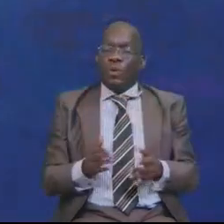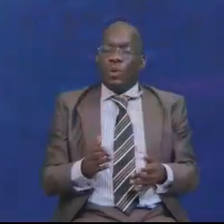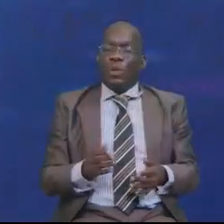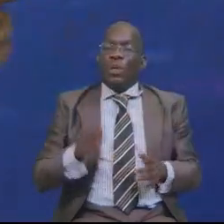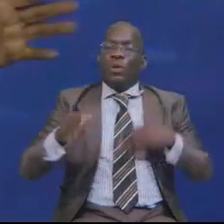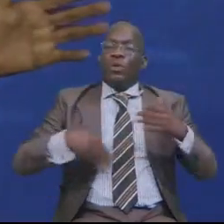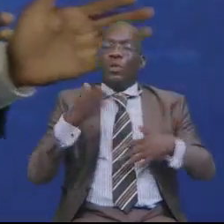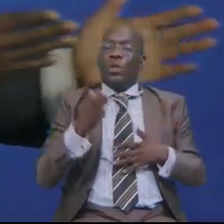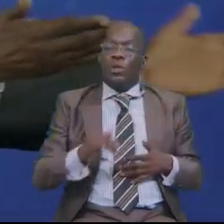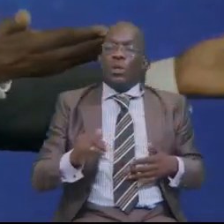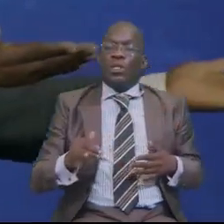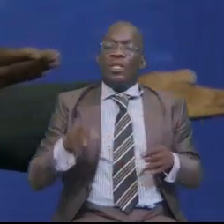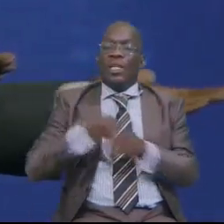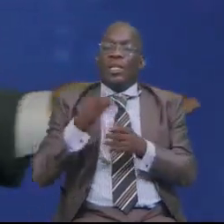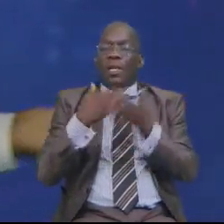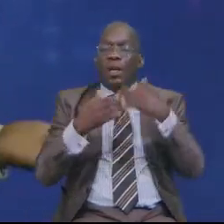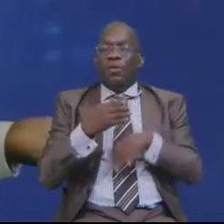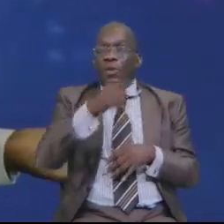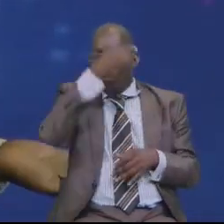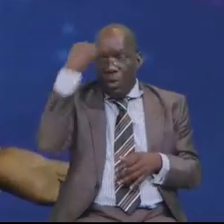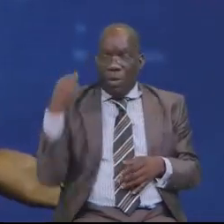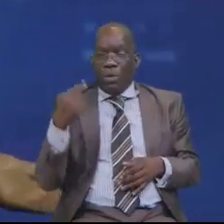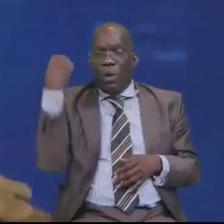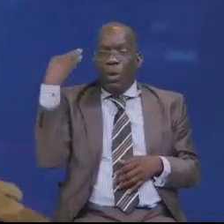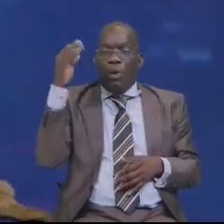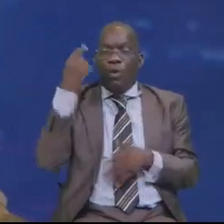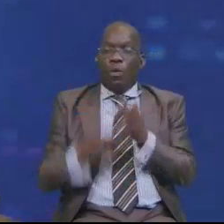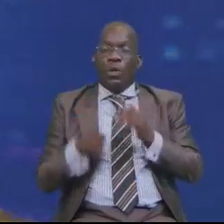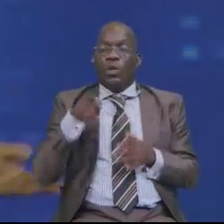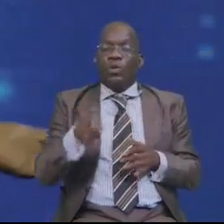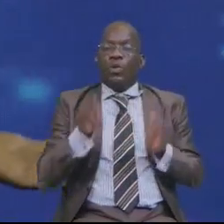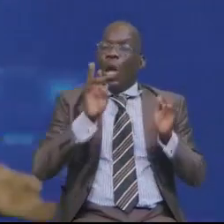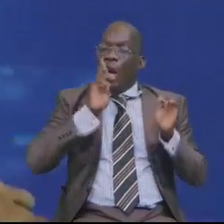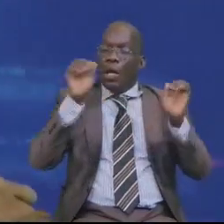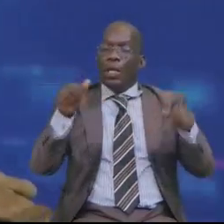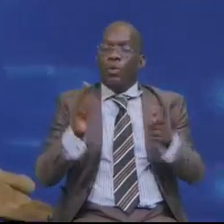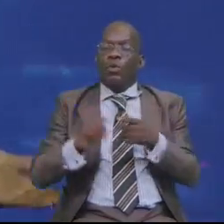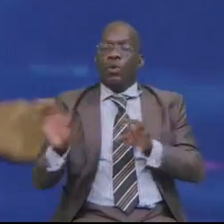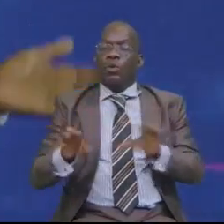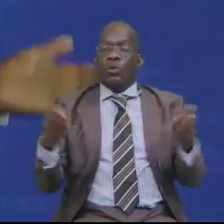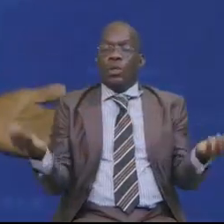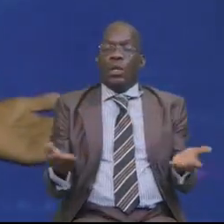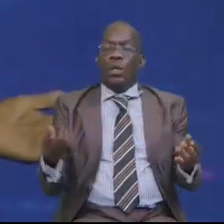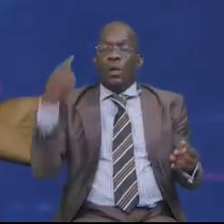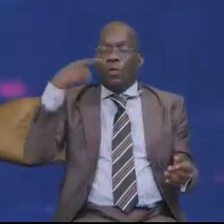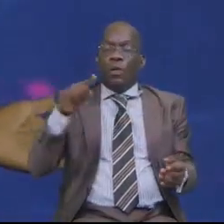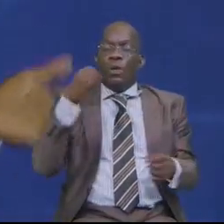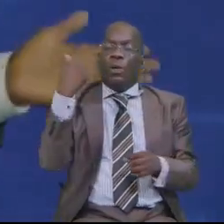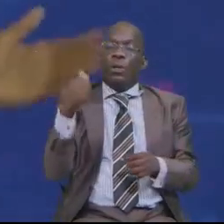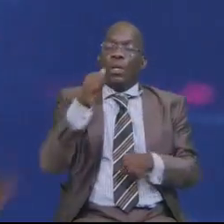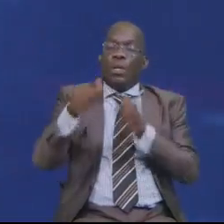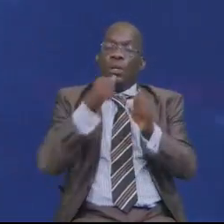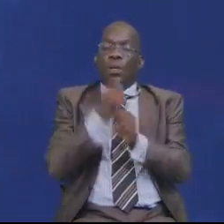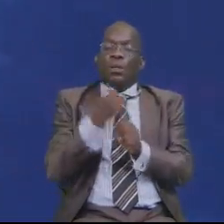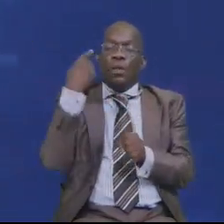heaven because of what you are able to do here for 10 years, for 30 years,